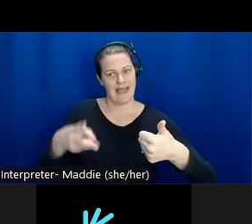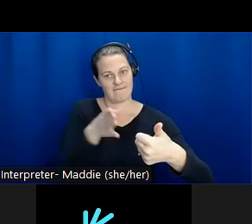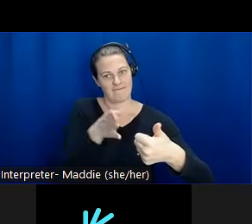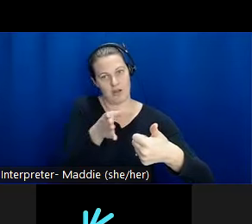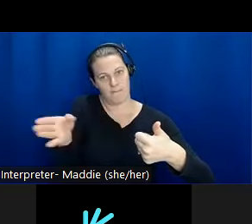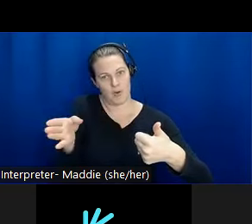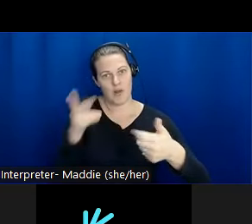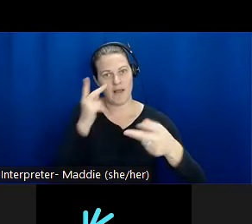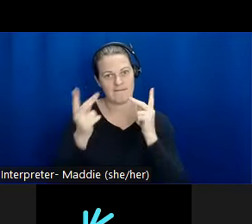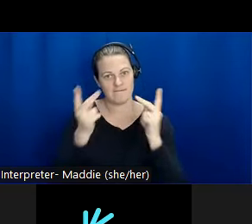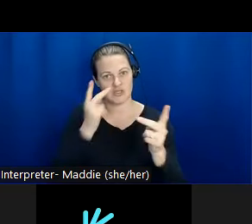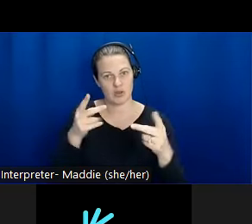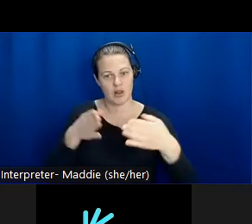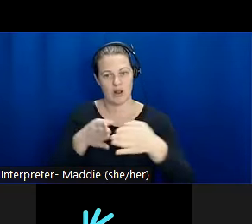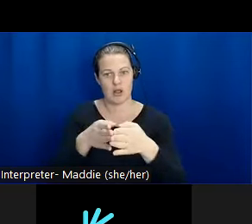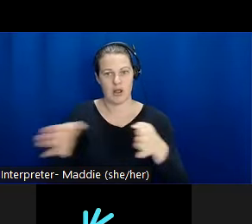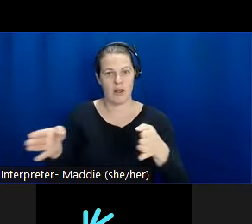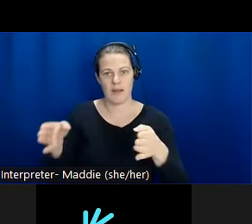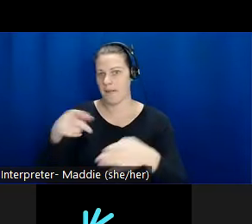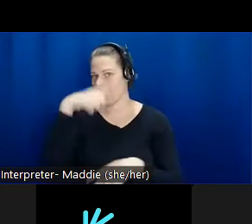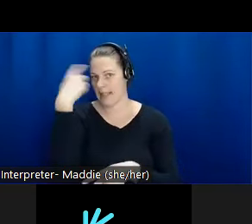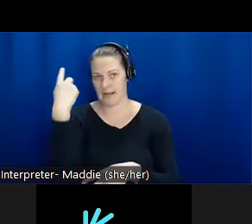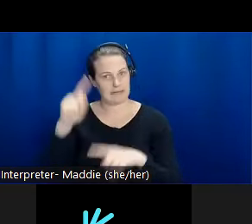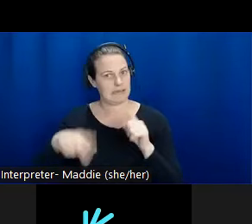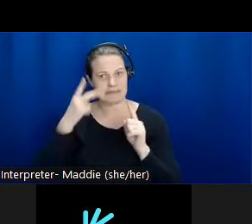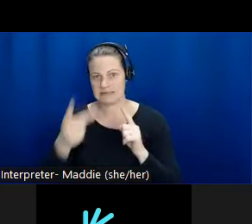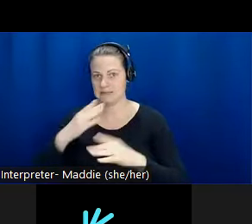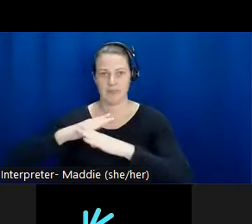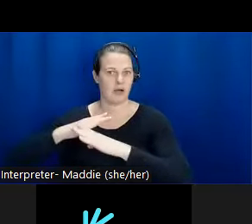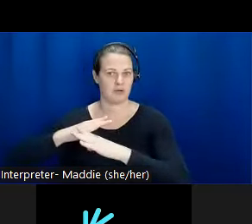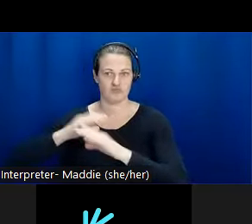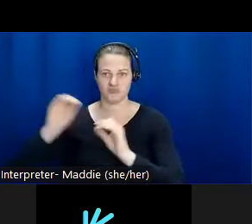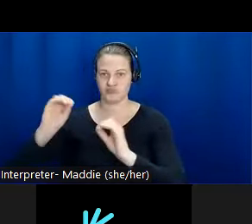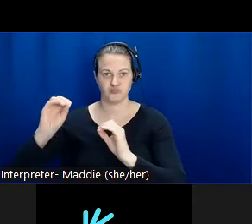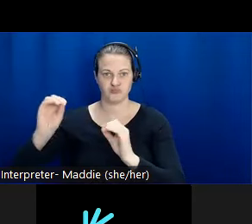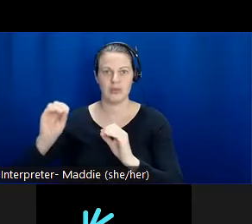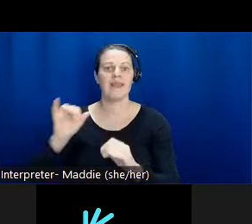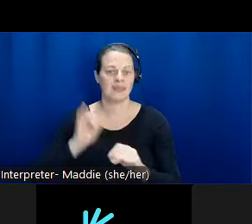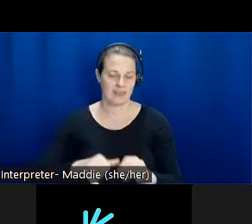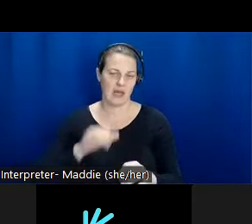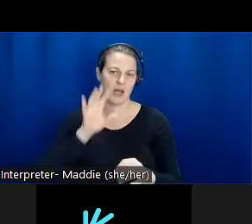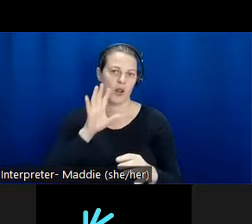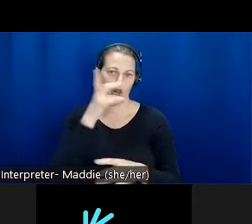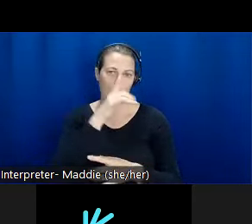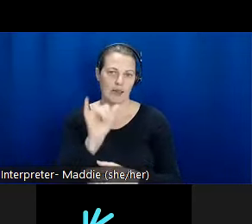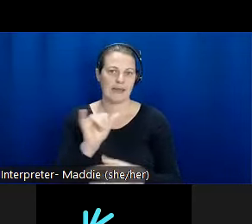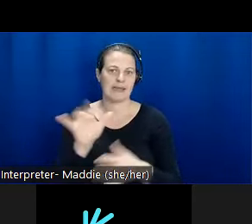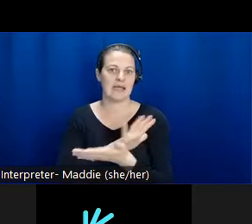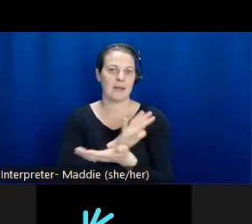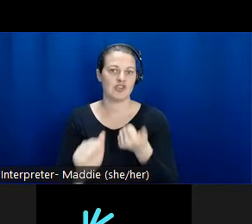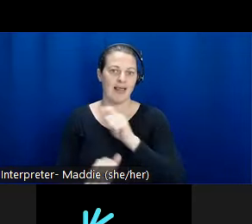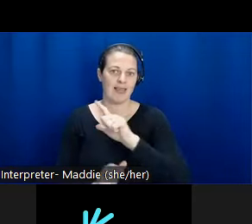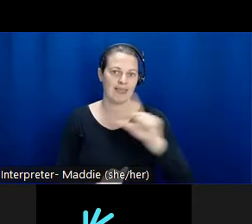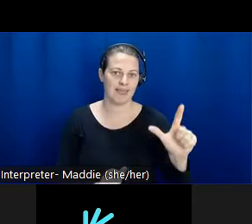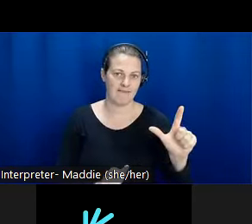visual scene is entirely blocked out. This would look like damage to the left side of the brain, where the